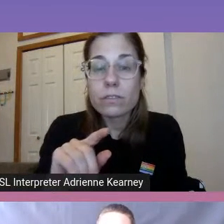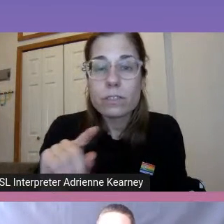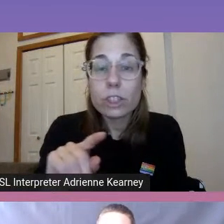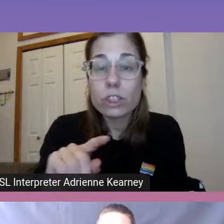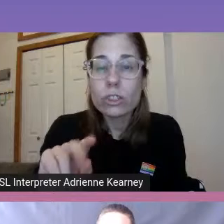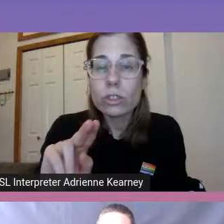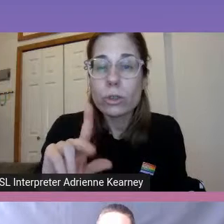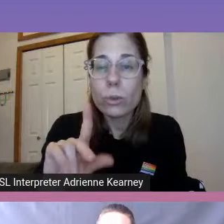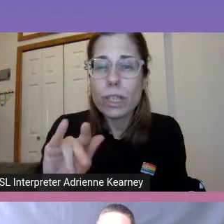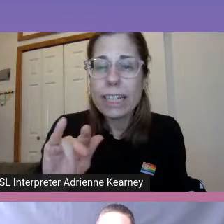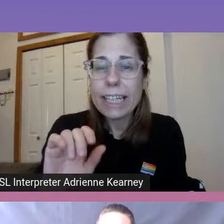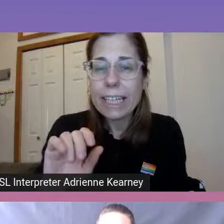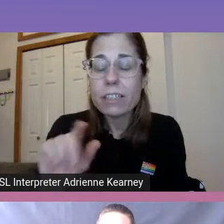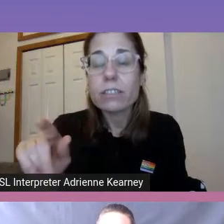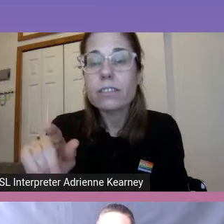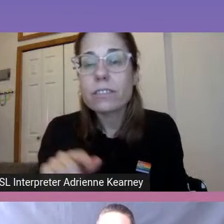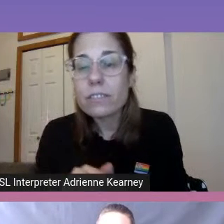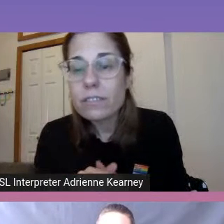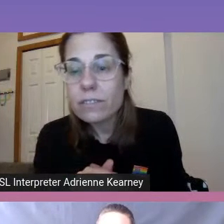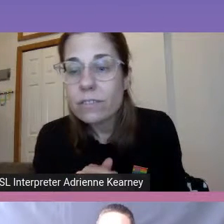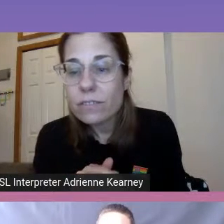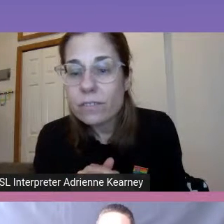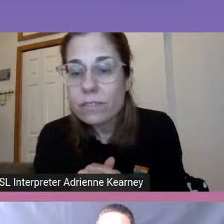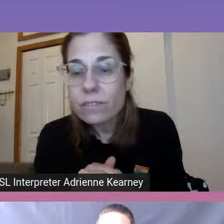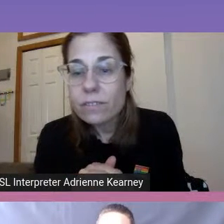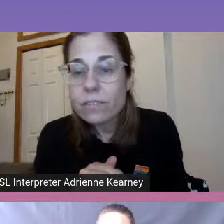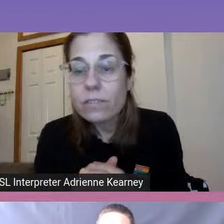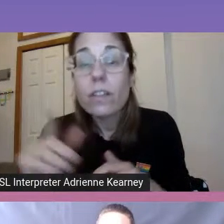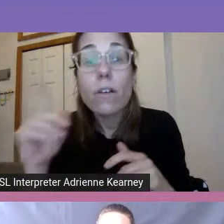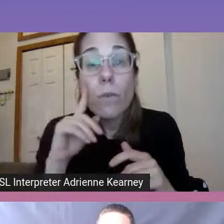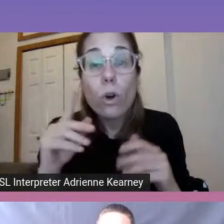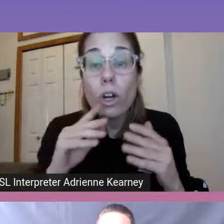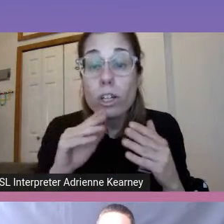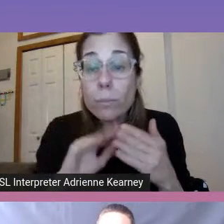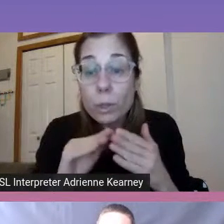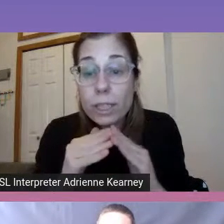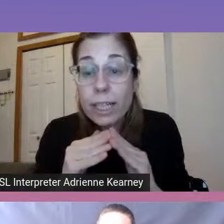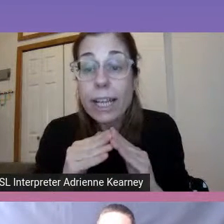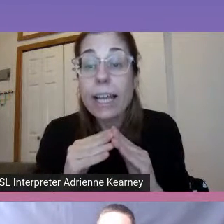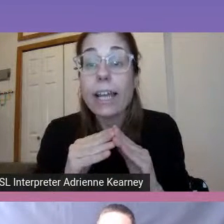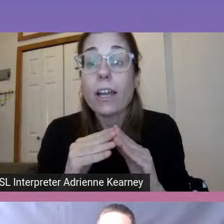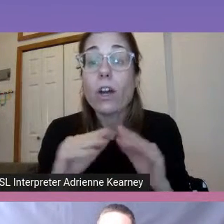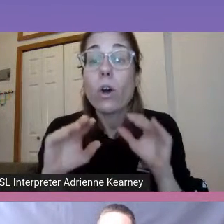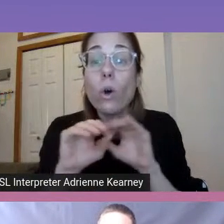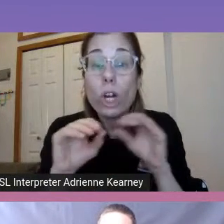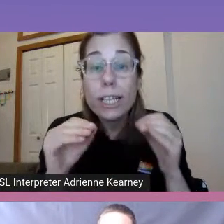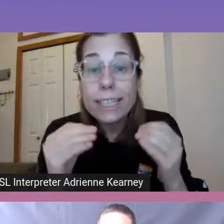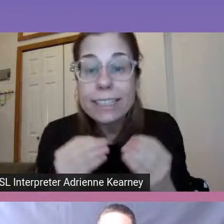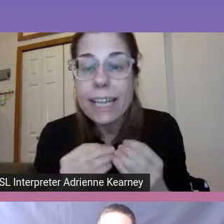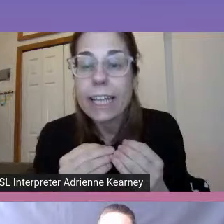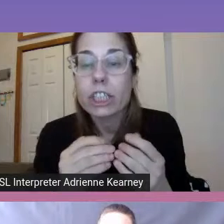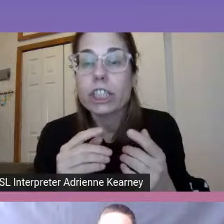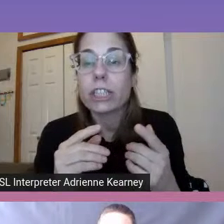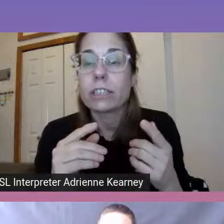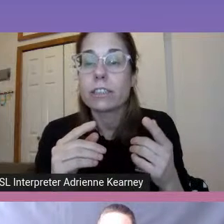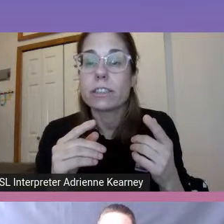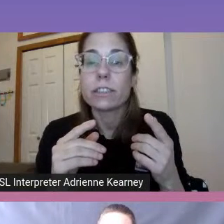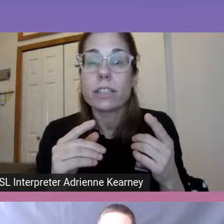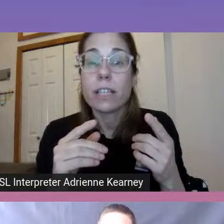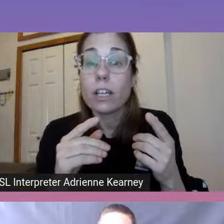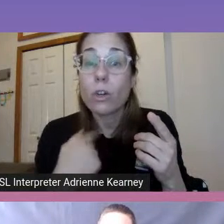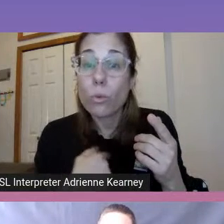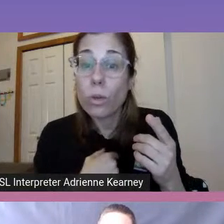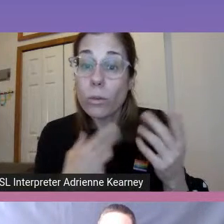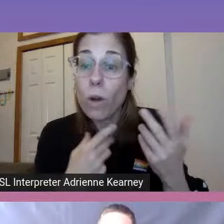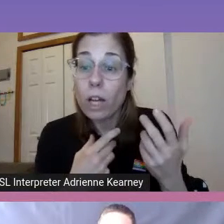for community, organizations, etc., when it comes to supporting queer women creators, meaning financially, project-wise, regarding